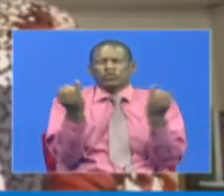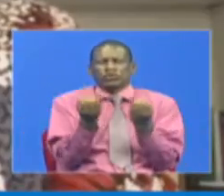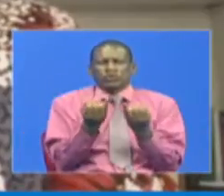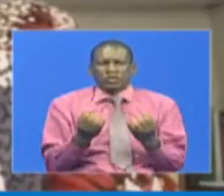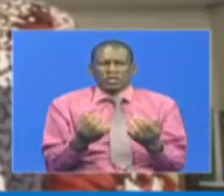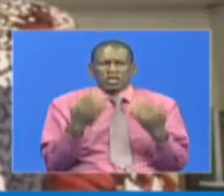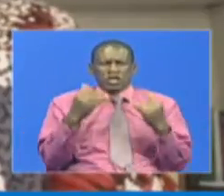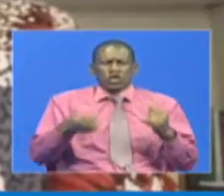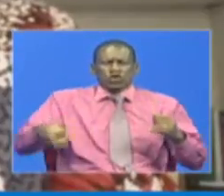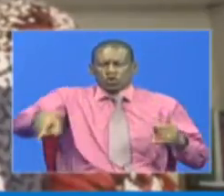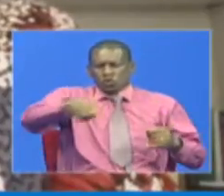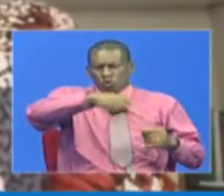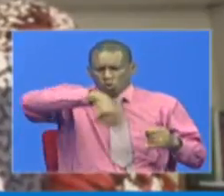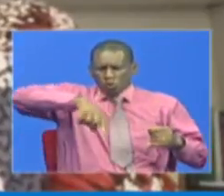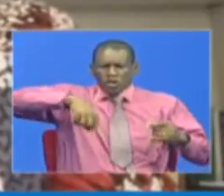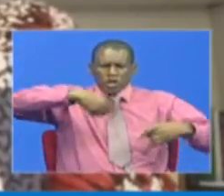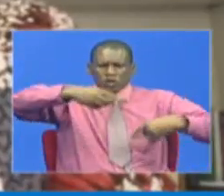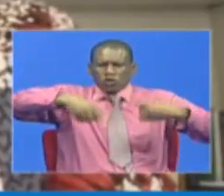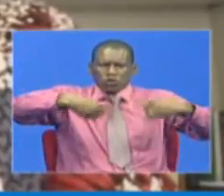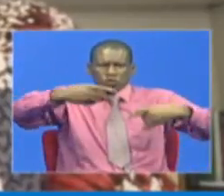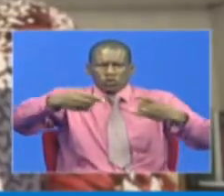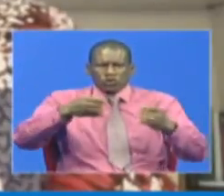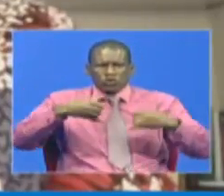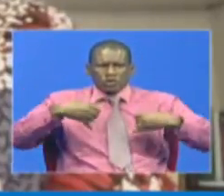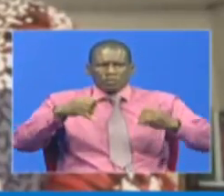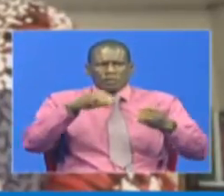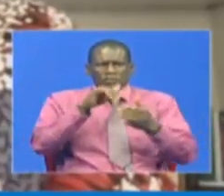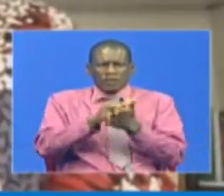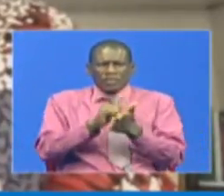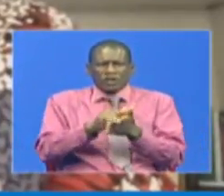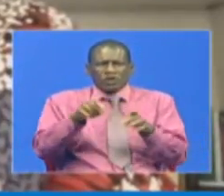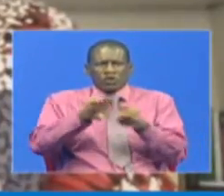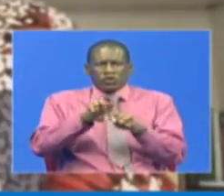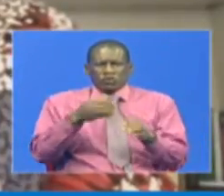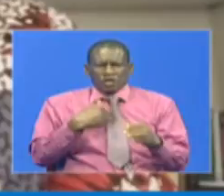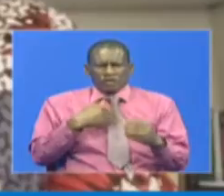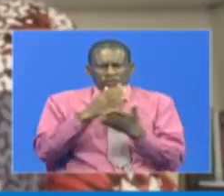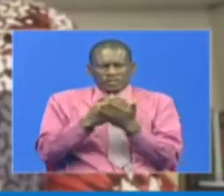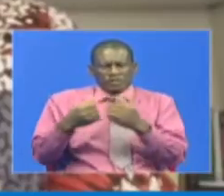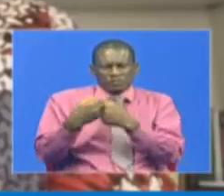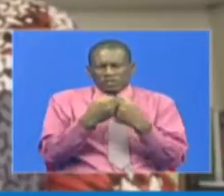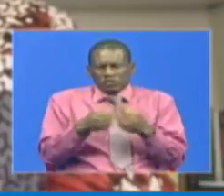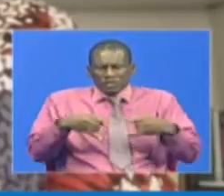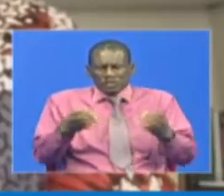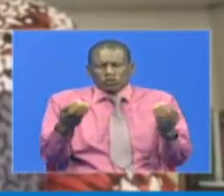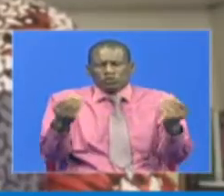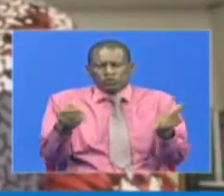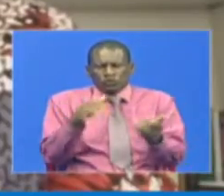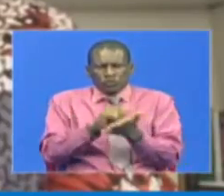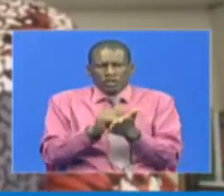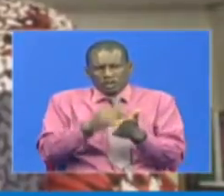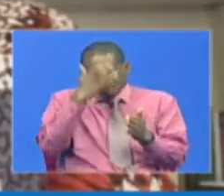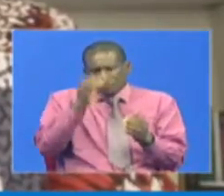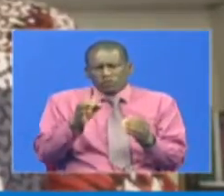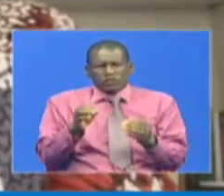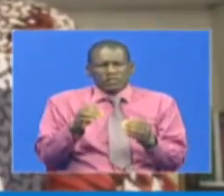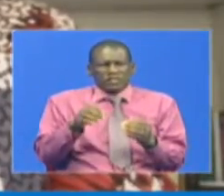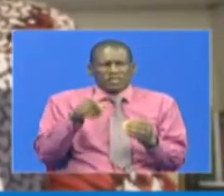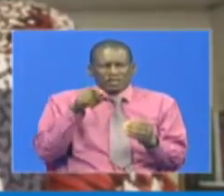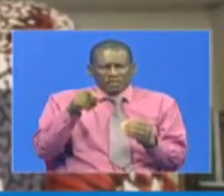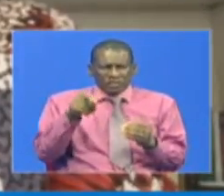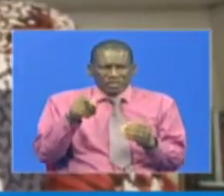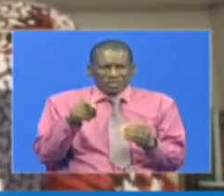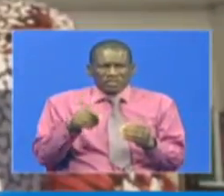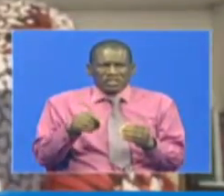And we continue to implement that. There are still some challenges, and we are addressing that, because the entire regime for